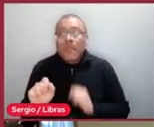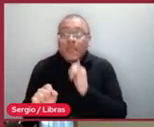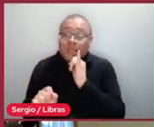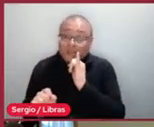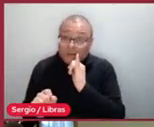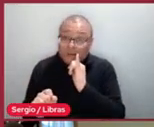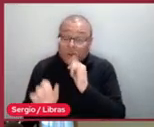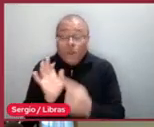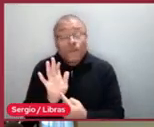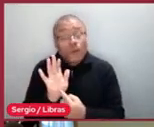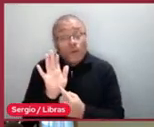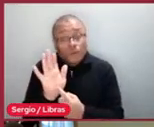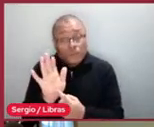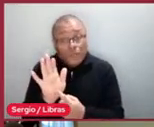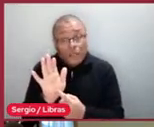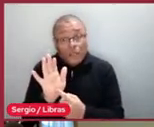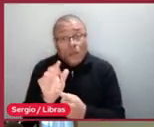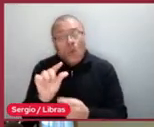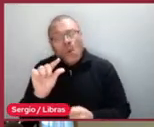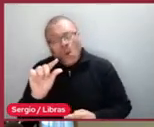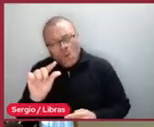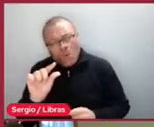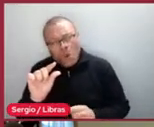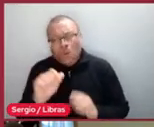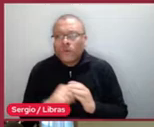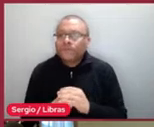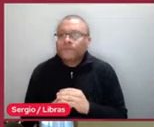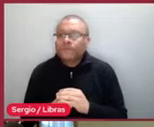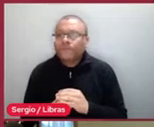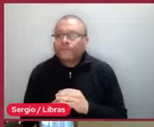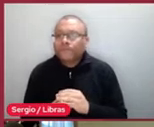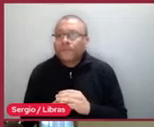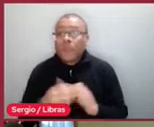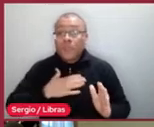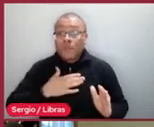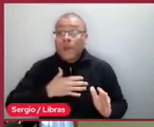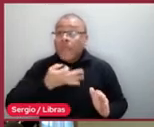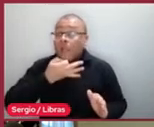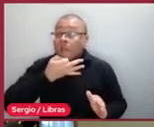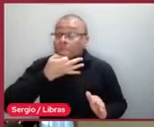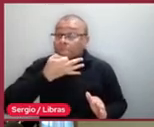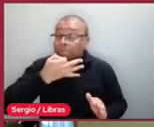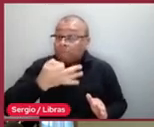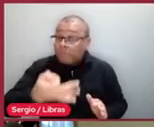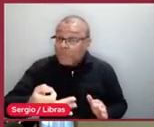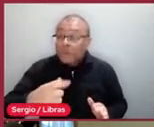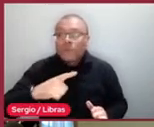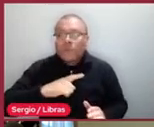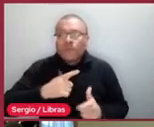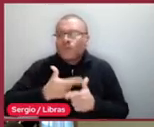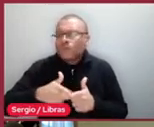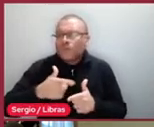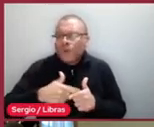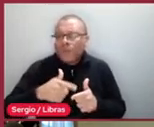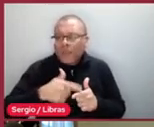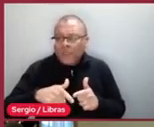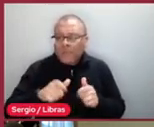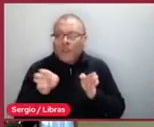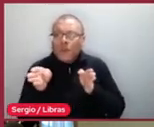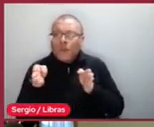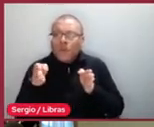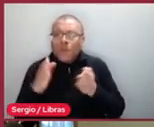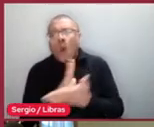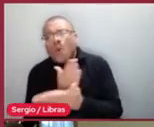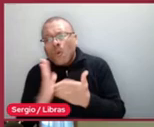going to show dry schema a little bit. And in my opinion, the problems that we have with domain-specific